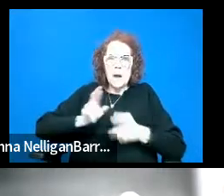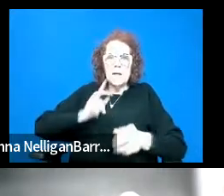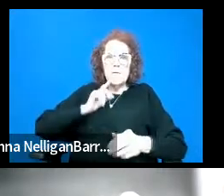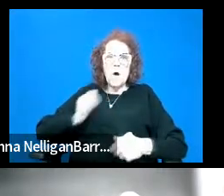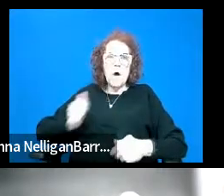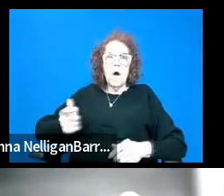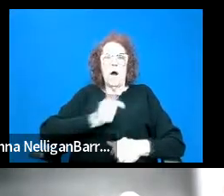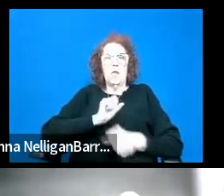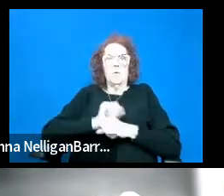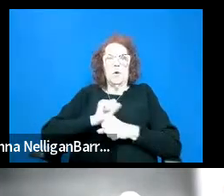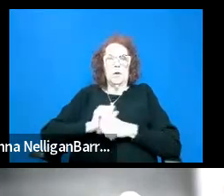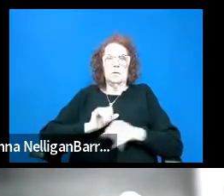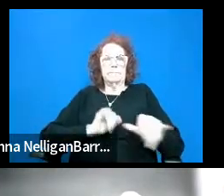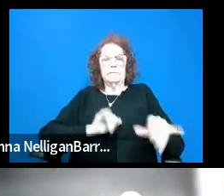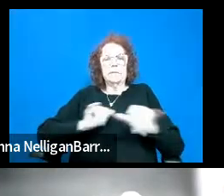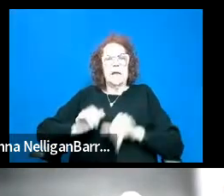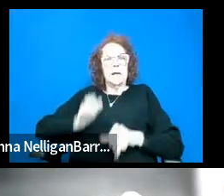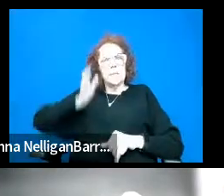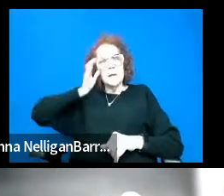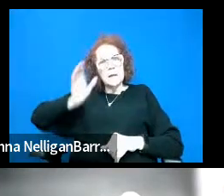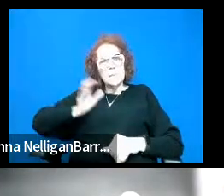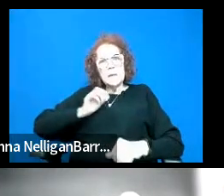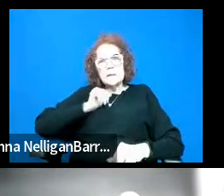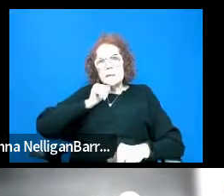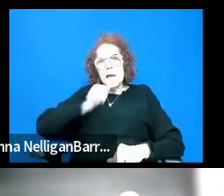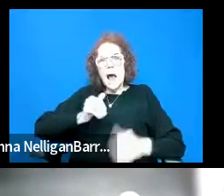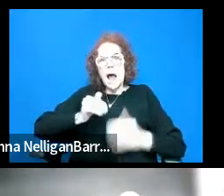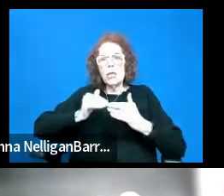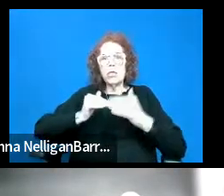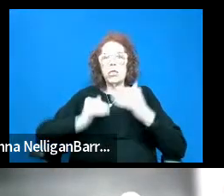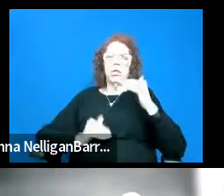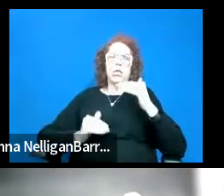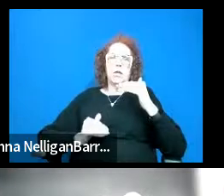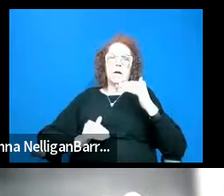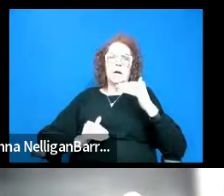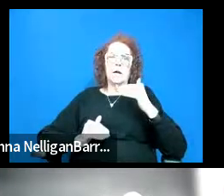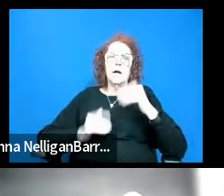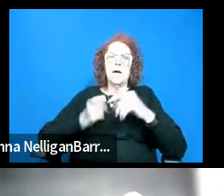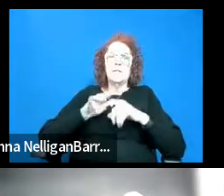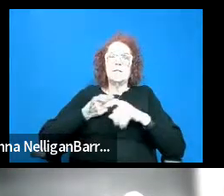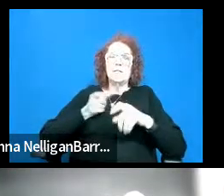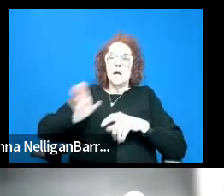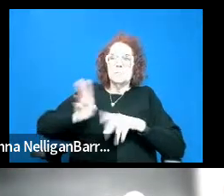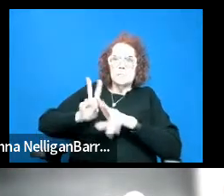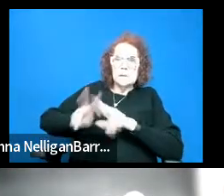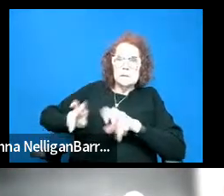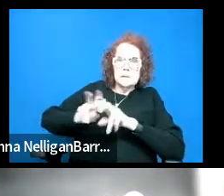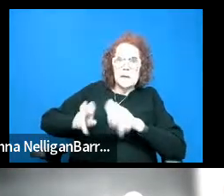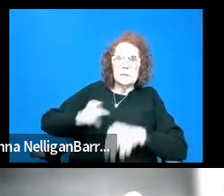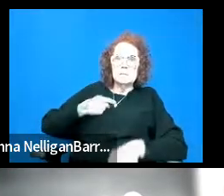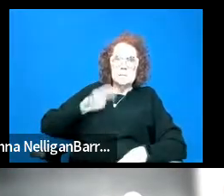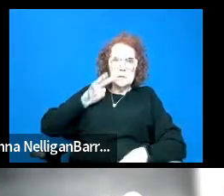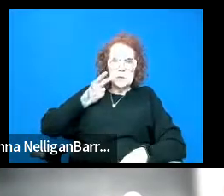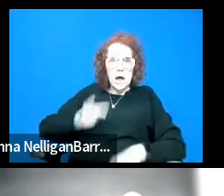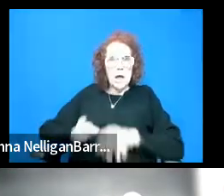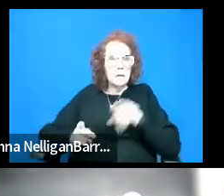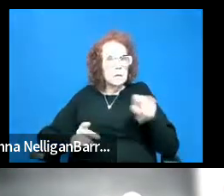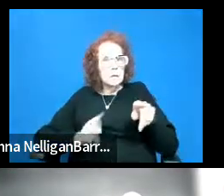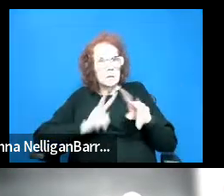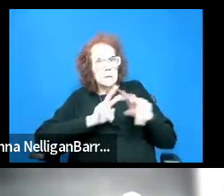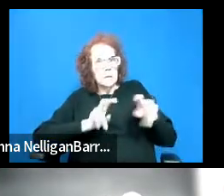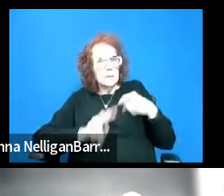there's no discrepancy between this inspector over here saw this and this one over here saw something different. And we're